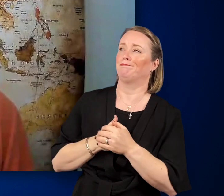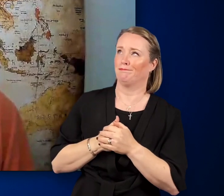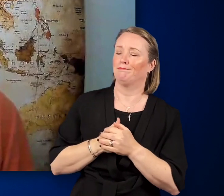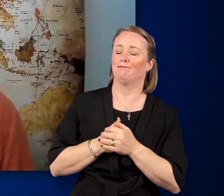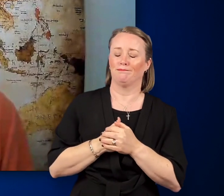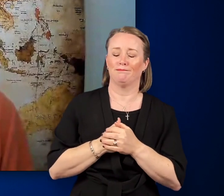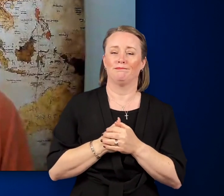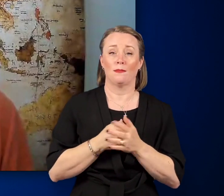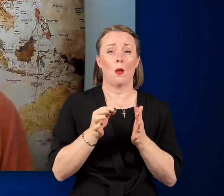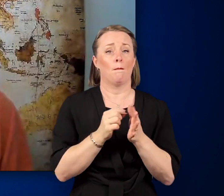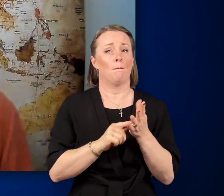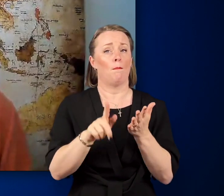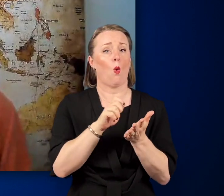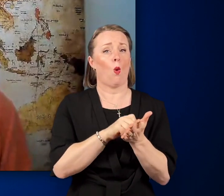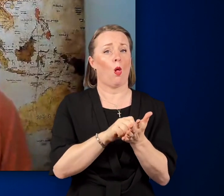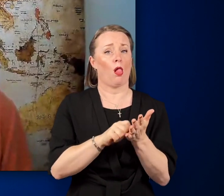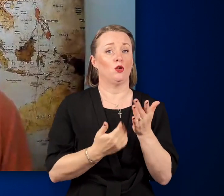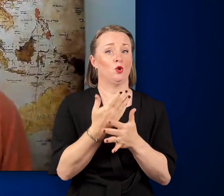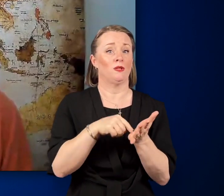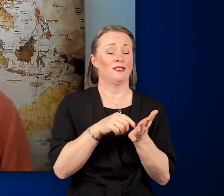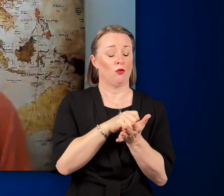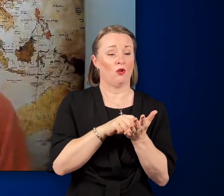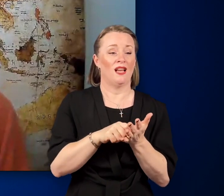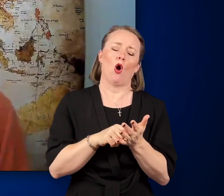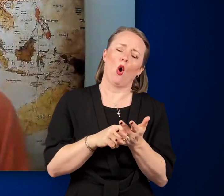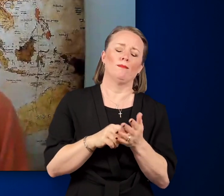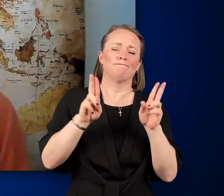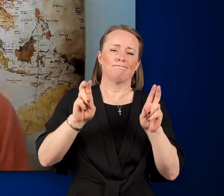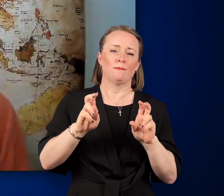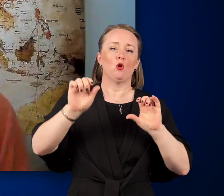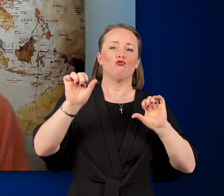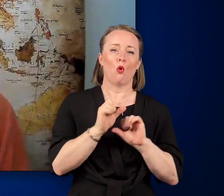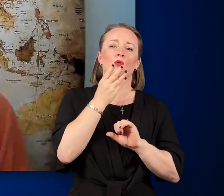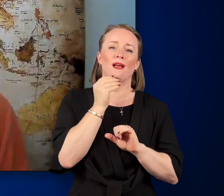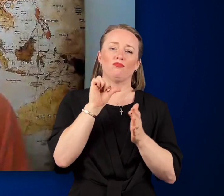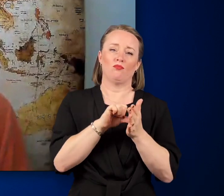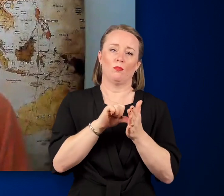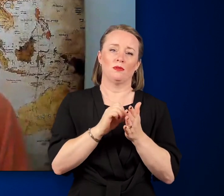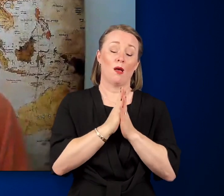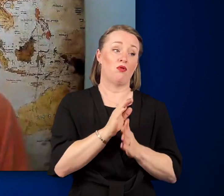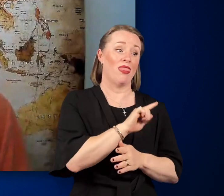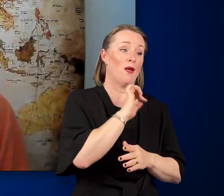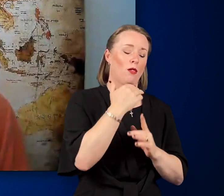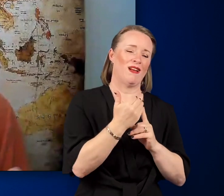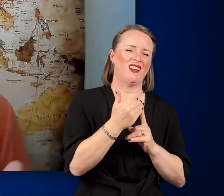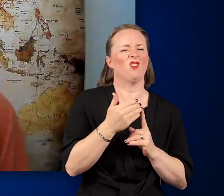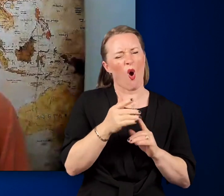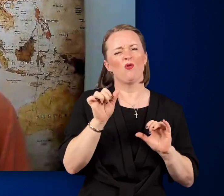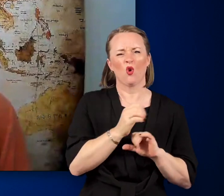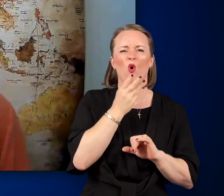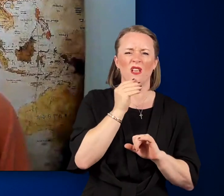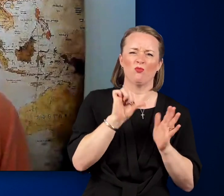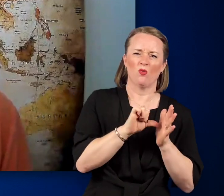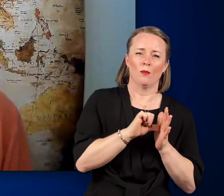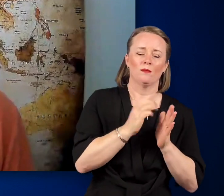as Paul says, that they would see these short and momentary troubles as they are, and that they would keep their eyes